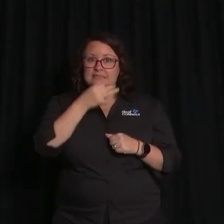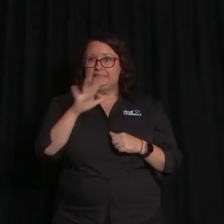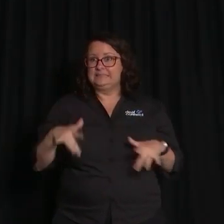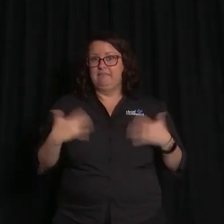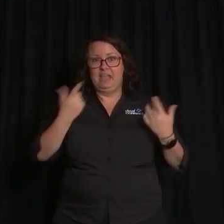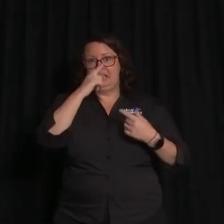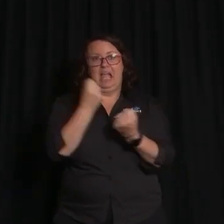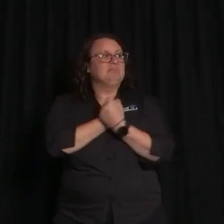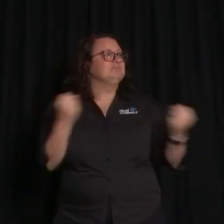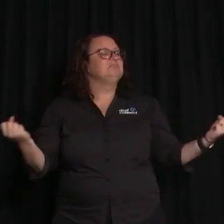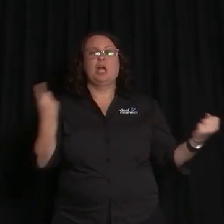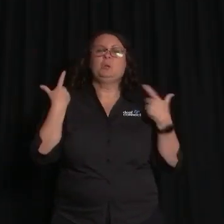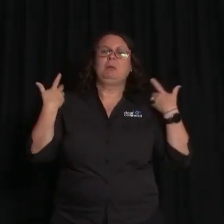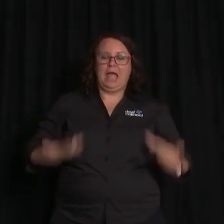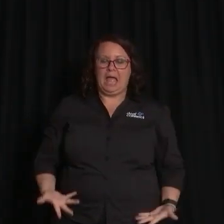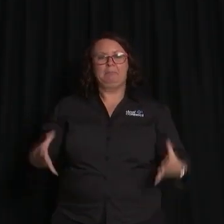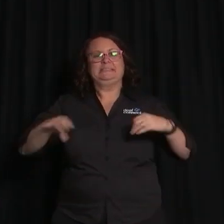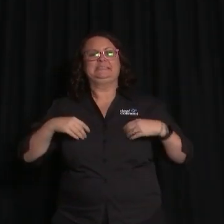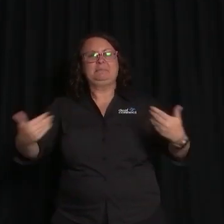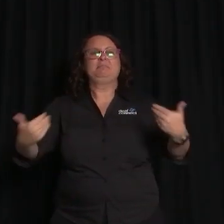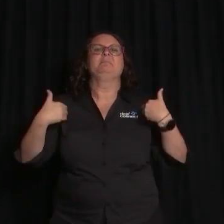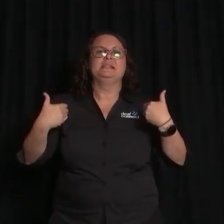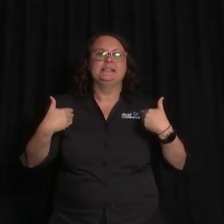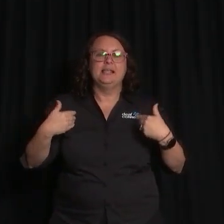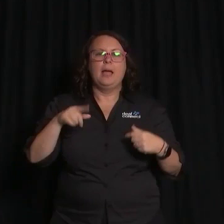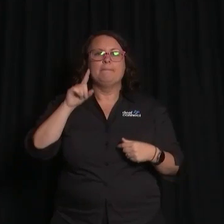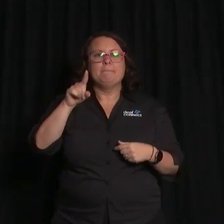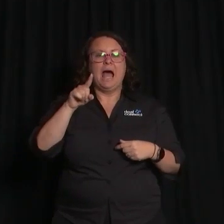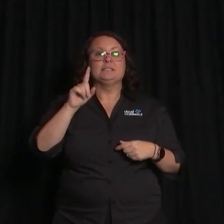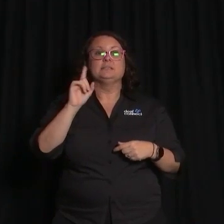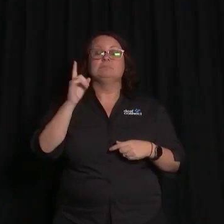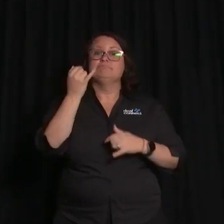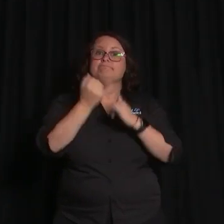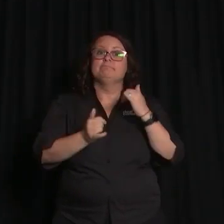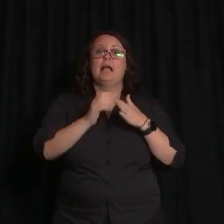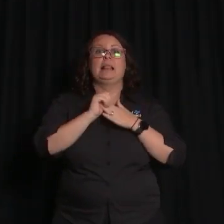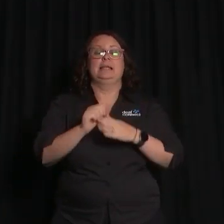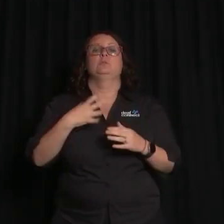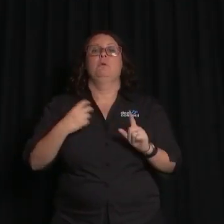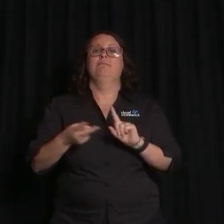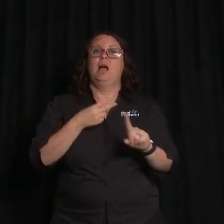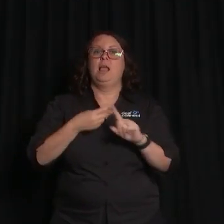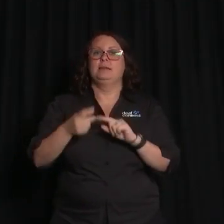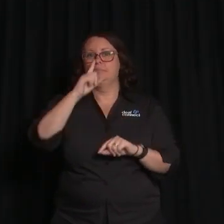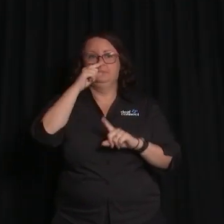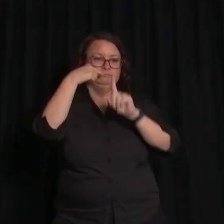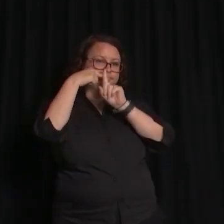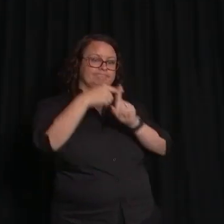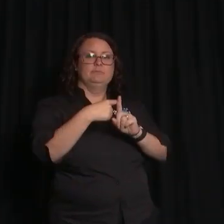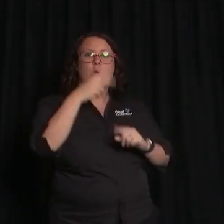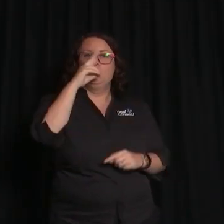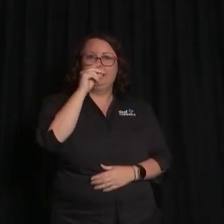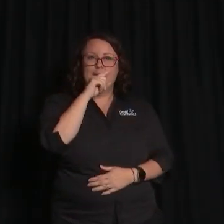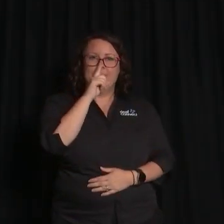they're coming out proudly. However, that is leading to more violence directed towards them, which is just